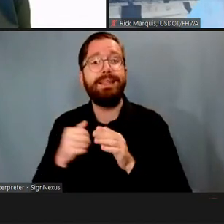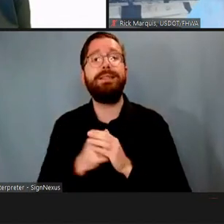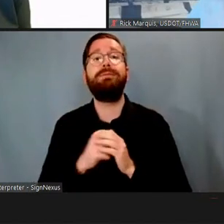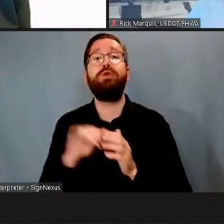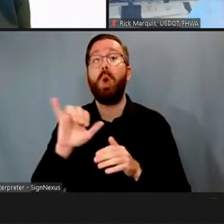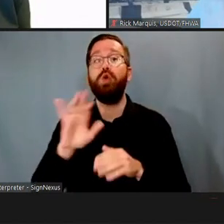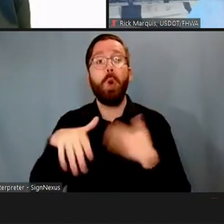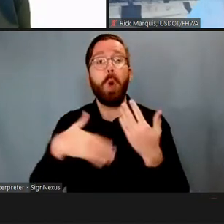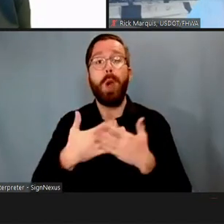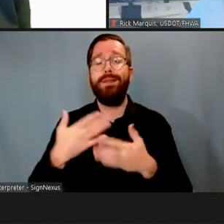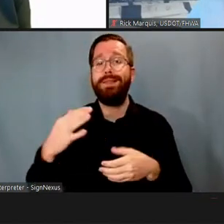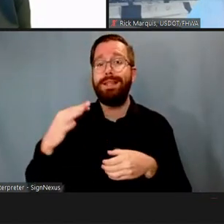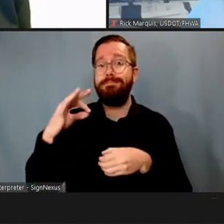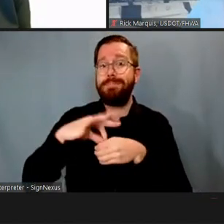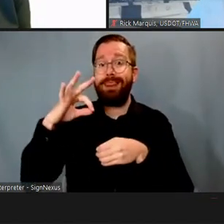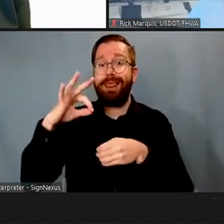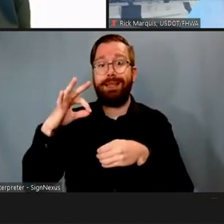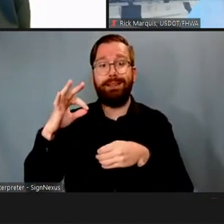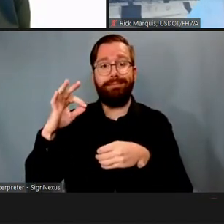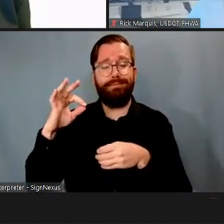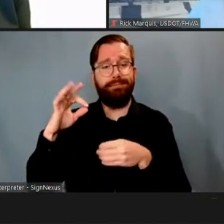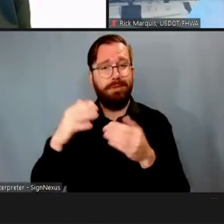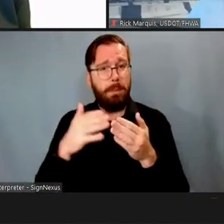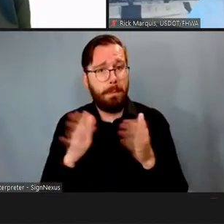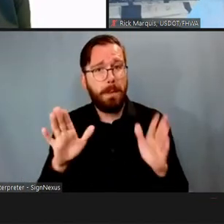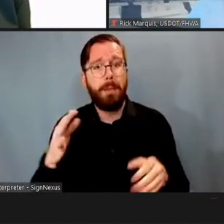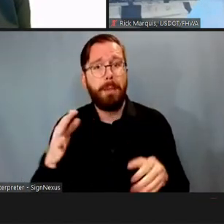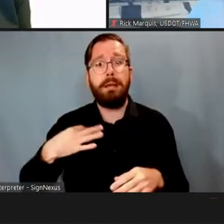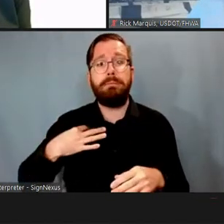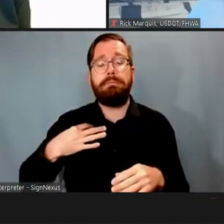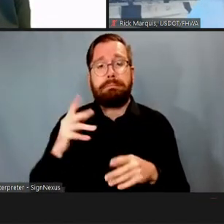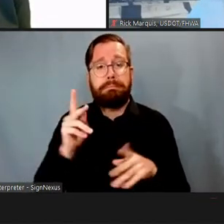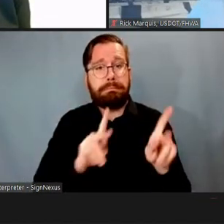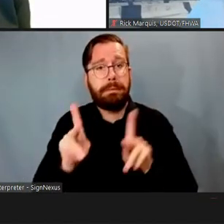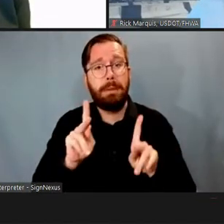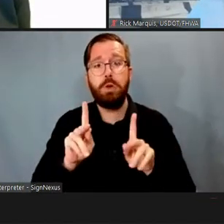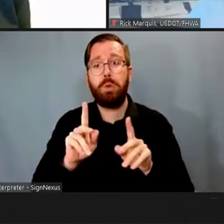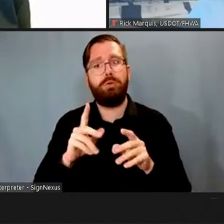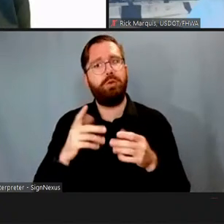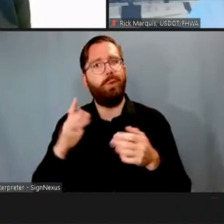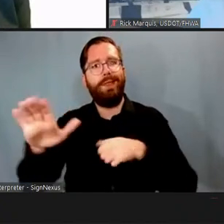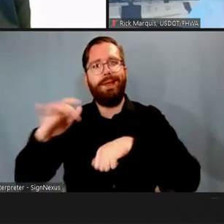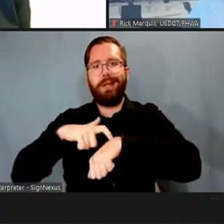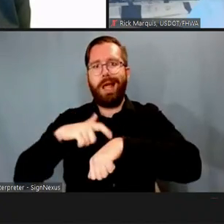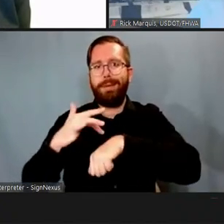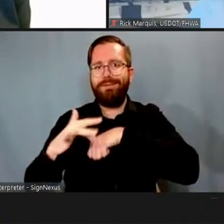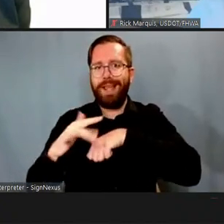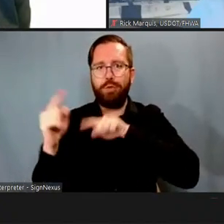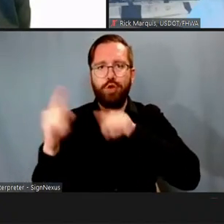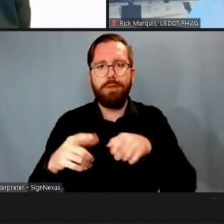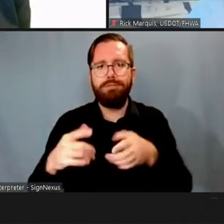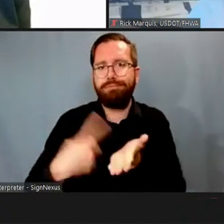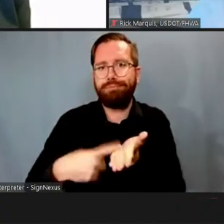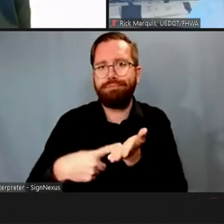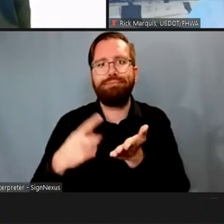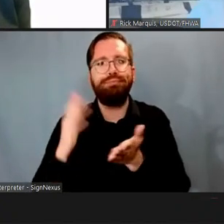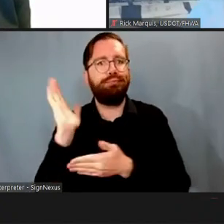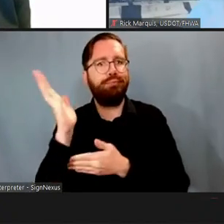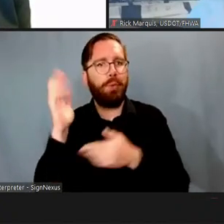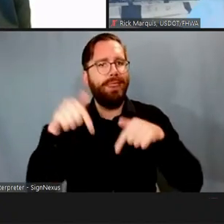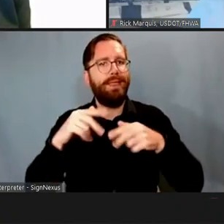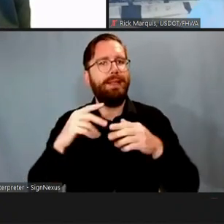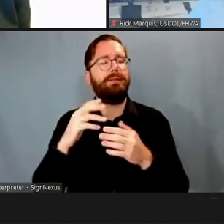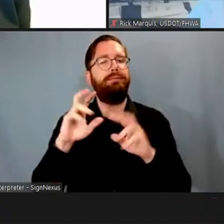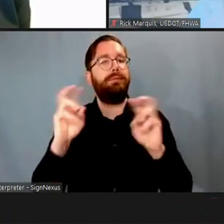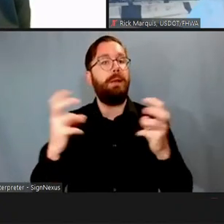officials who made their time available to speak on the matter i just want to share my